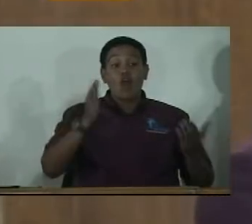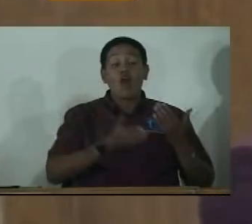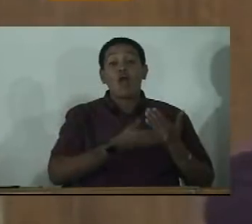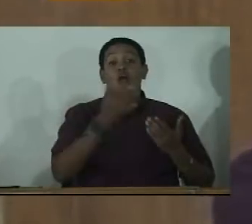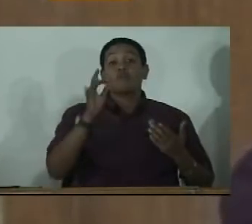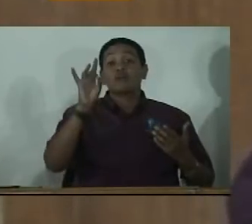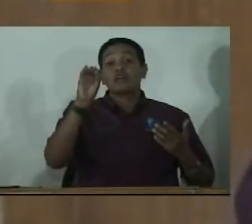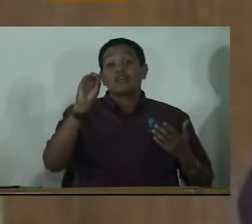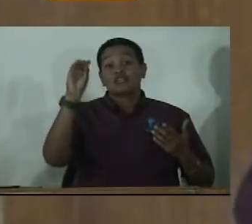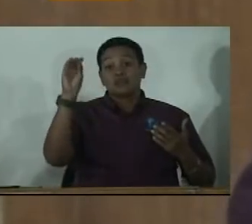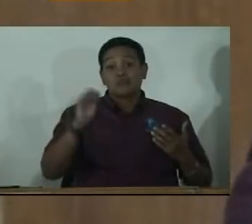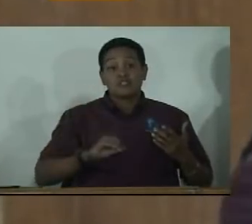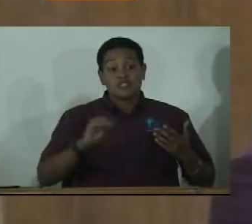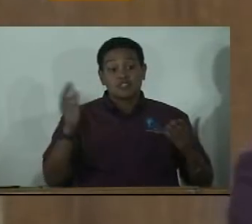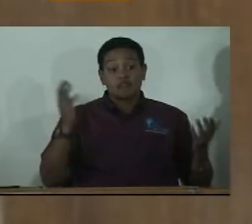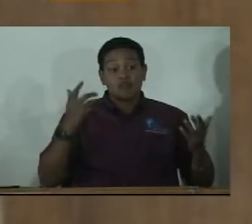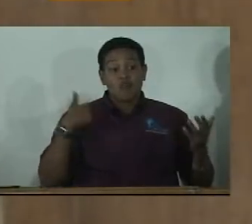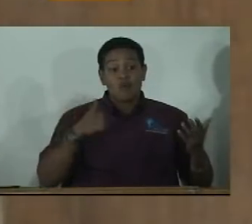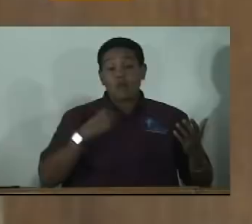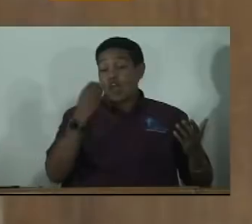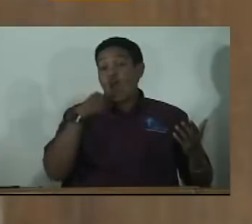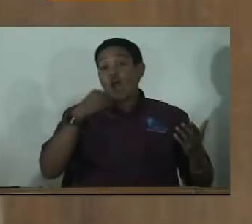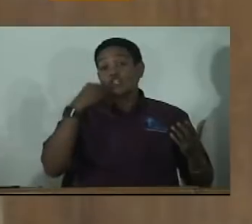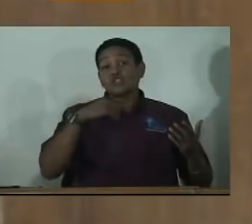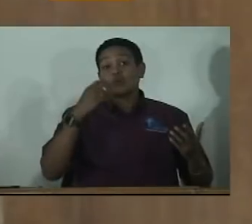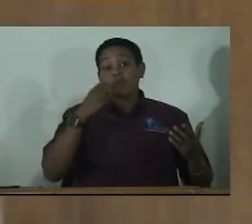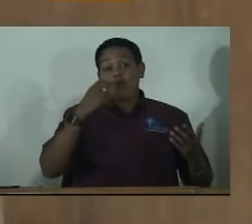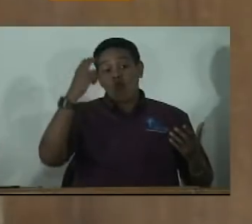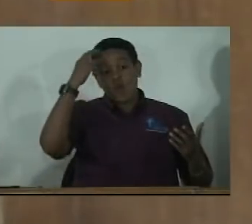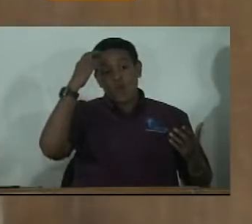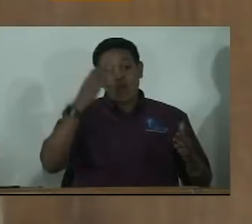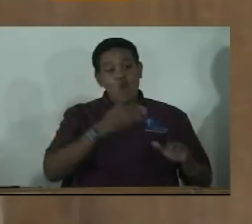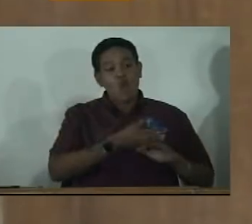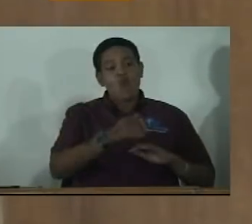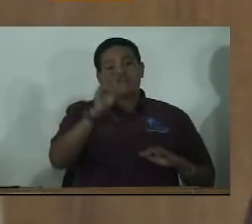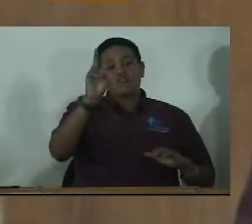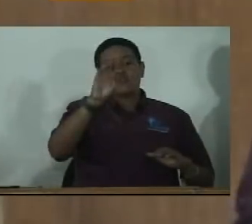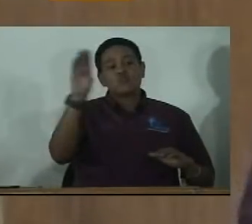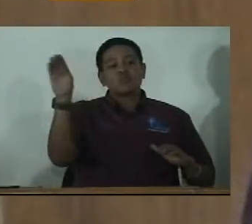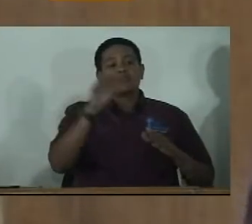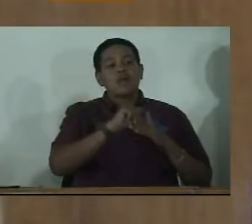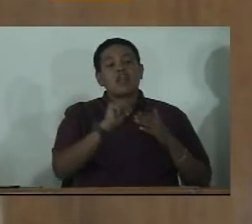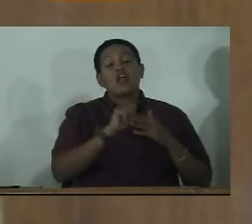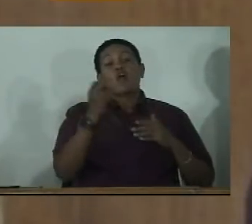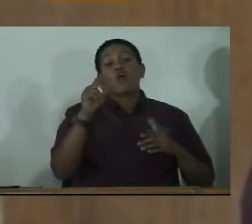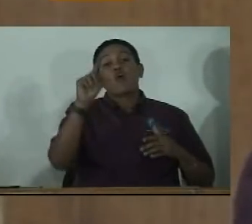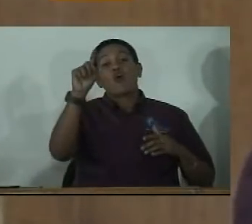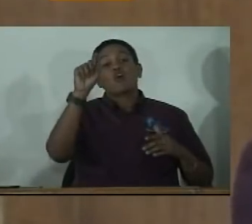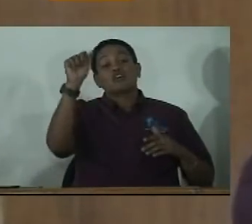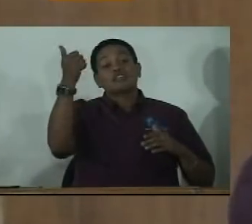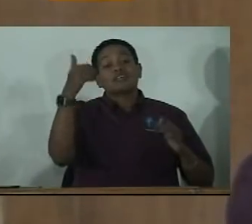80% of what we consume as curry mutton, over $2 billion or 110,000 carcasses of